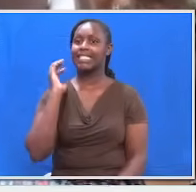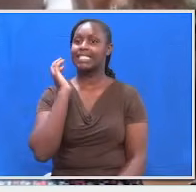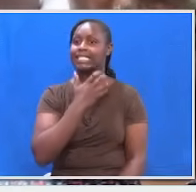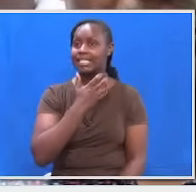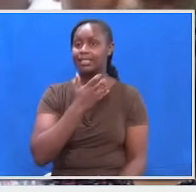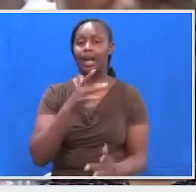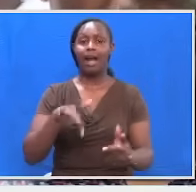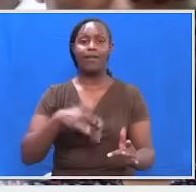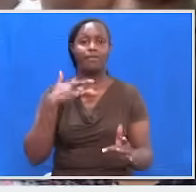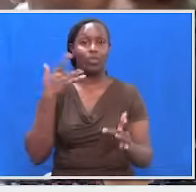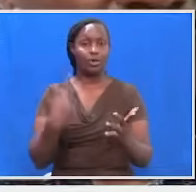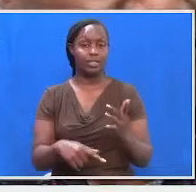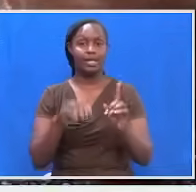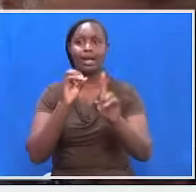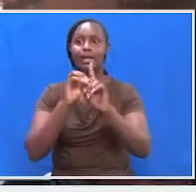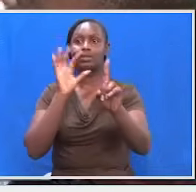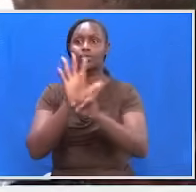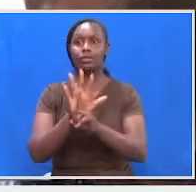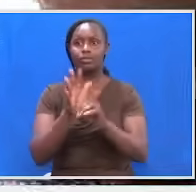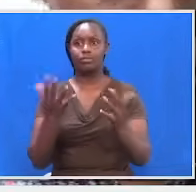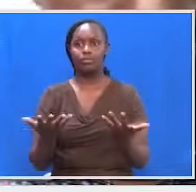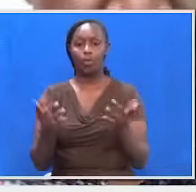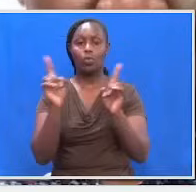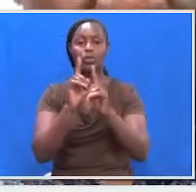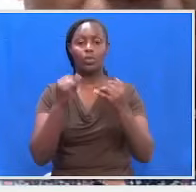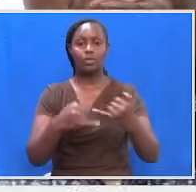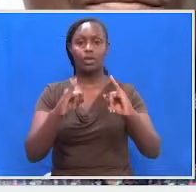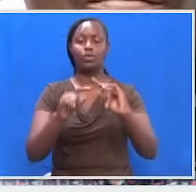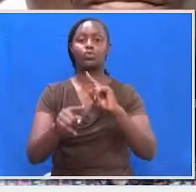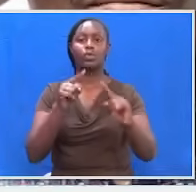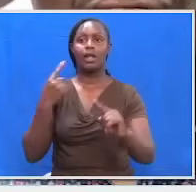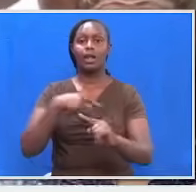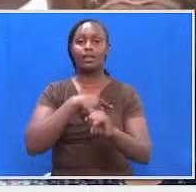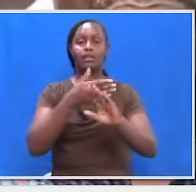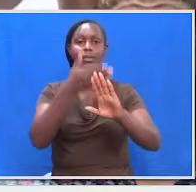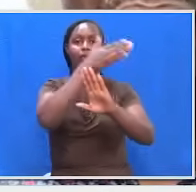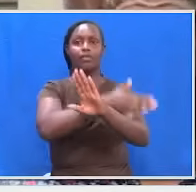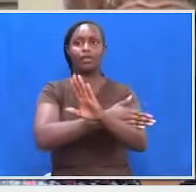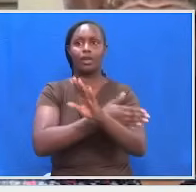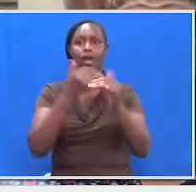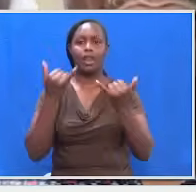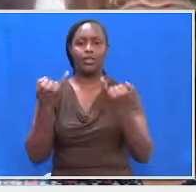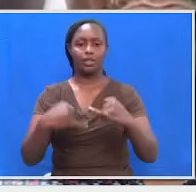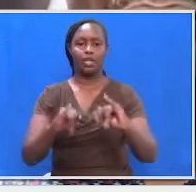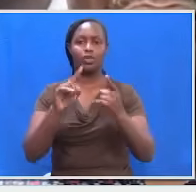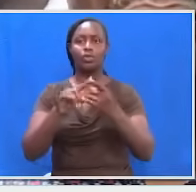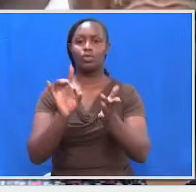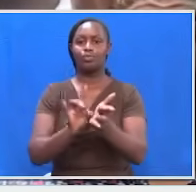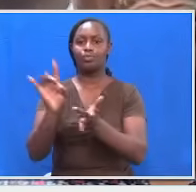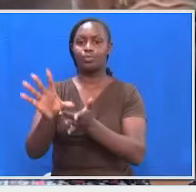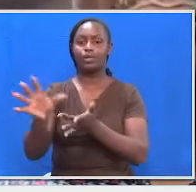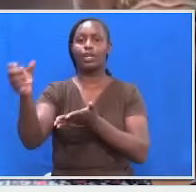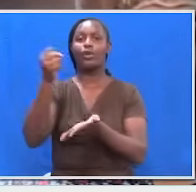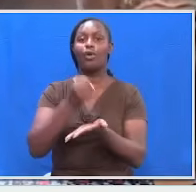exposed because these people have tried to kill us before. They have now tried to get us out of office.